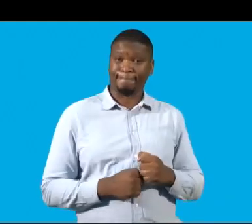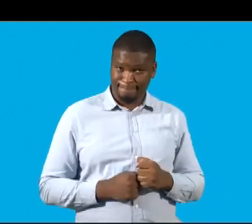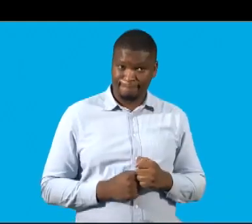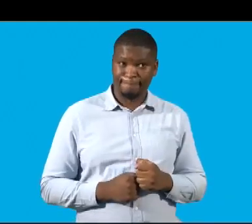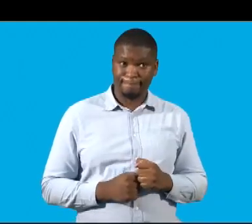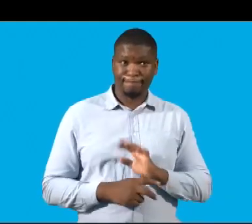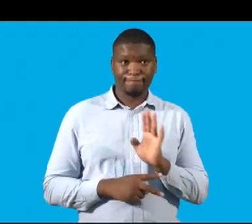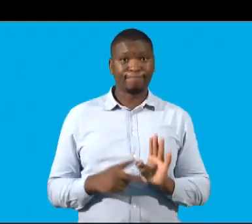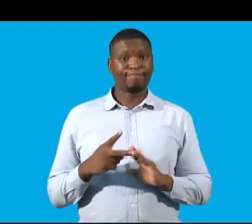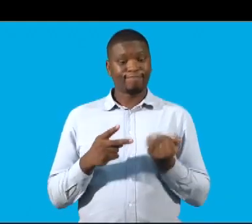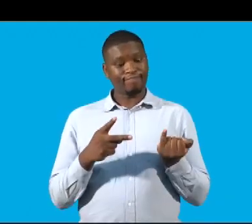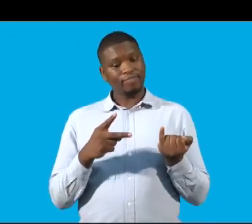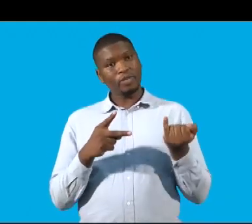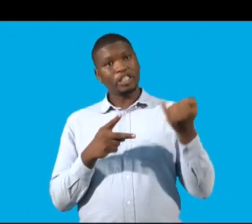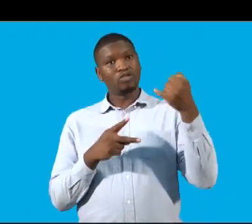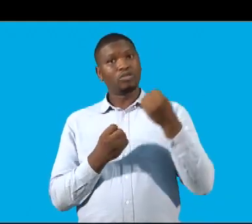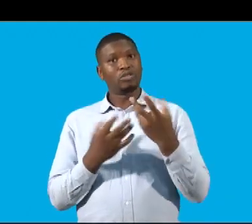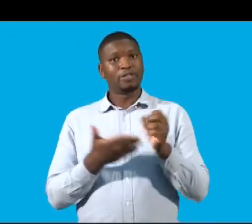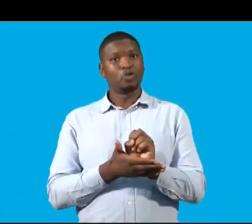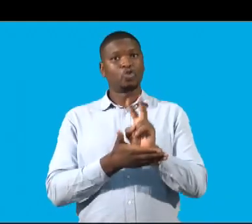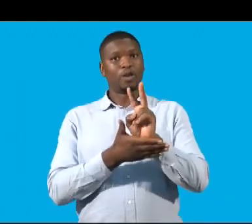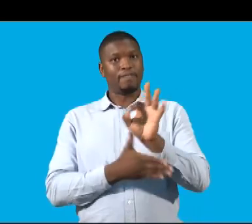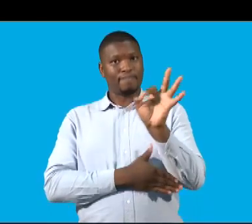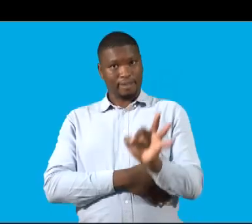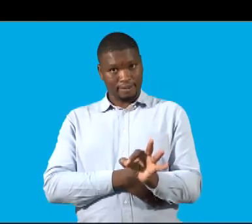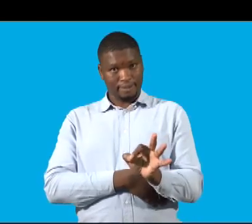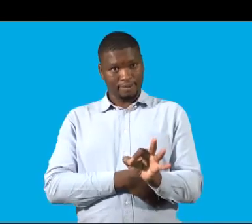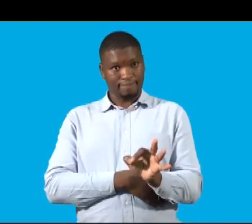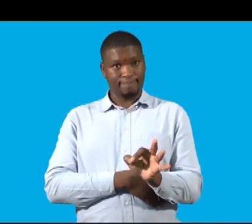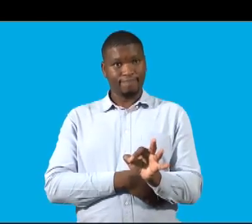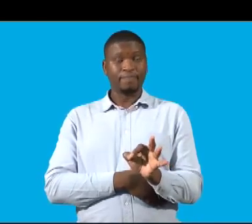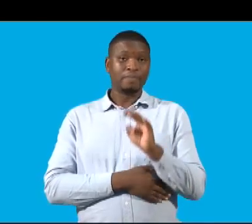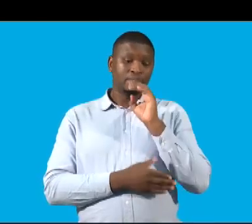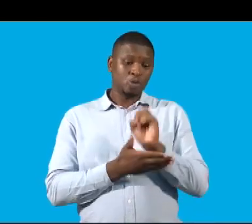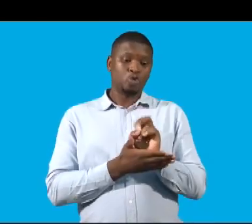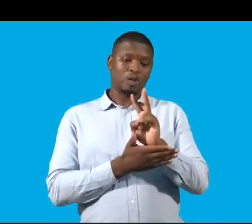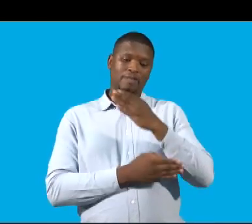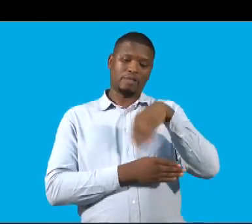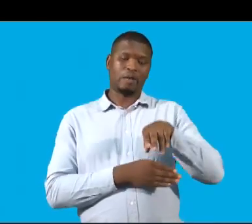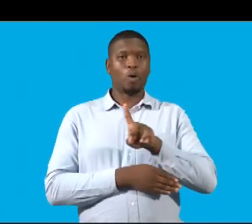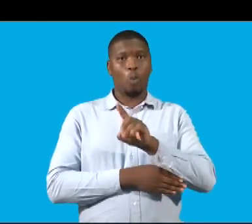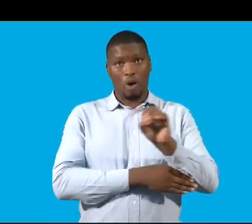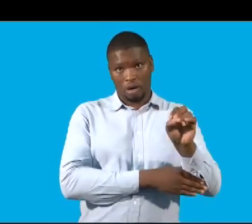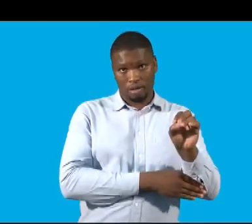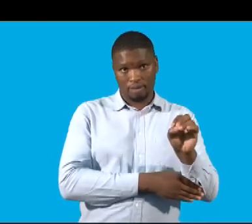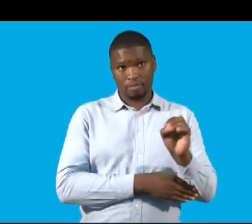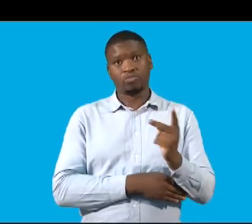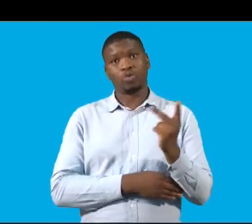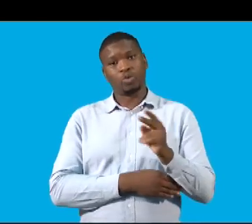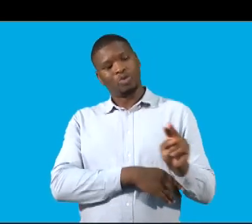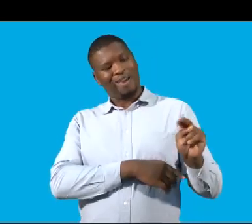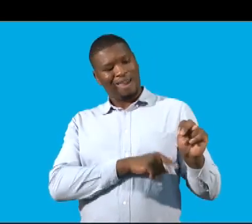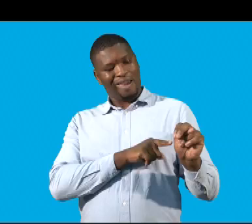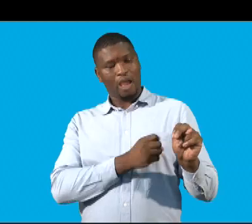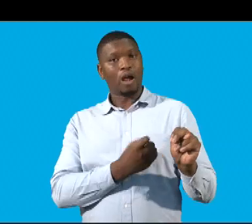120,000. And then when it comes to the interest, we can see that it is 12%, which is 12 divided by 100. And of course,